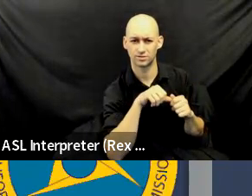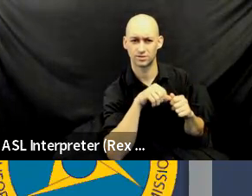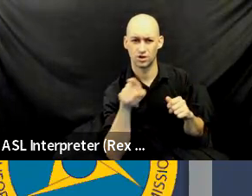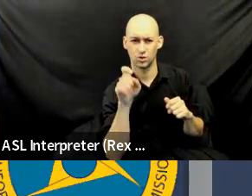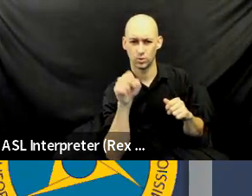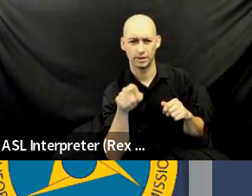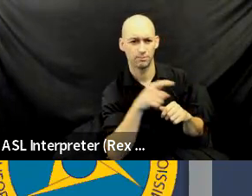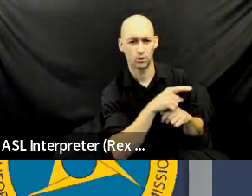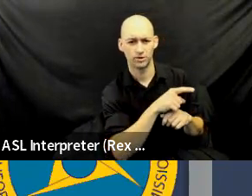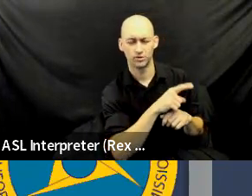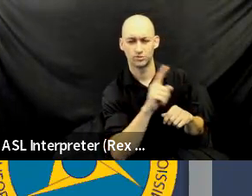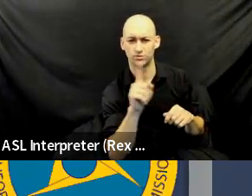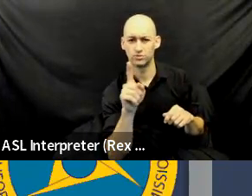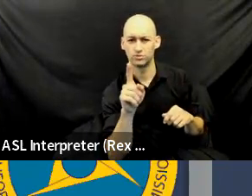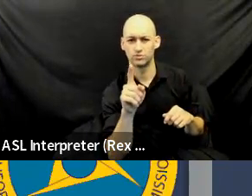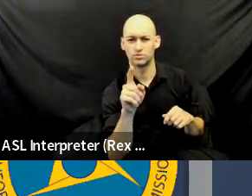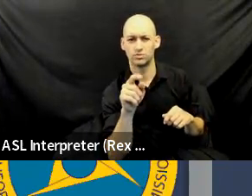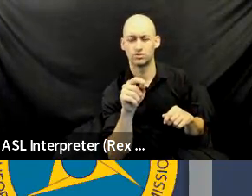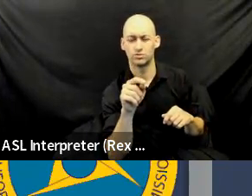as superlatives when it comes to